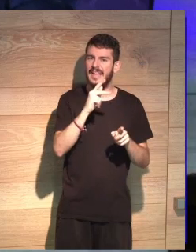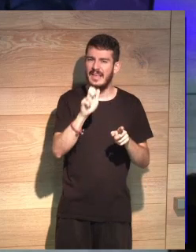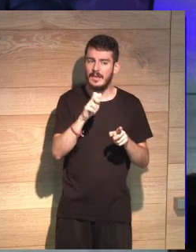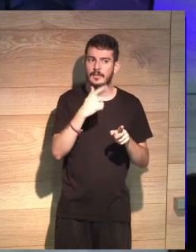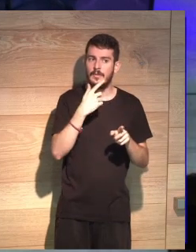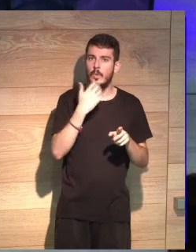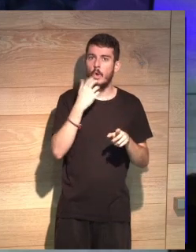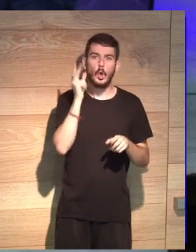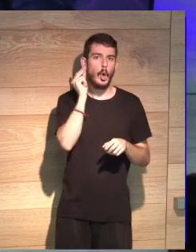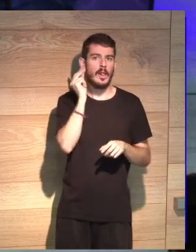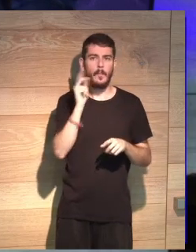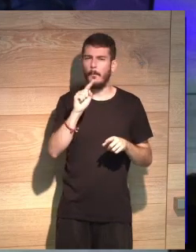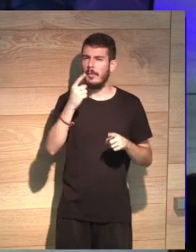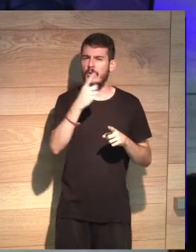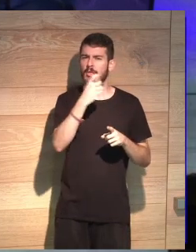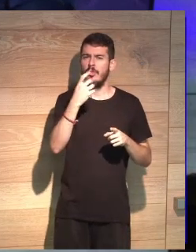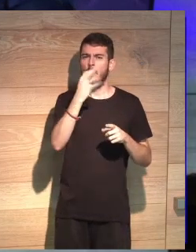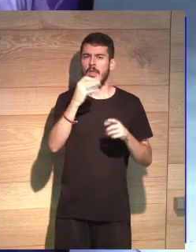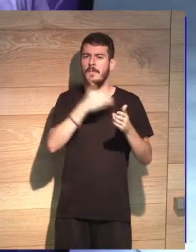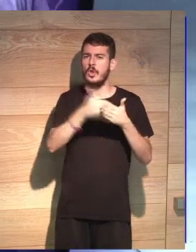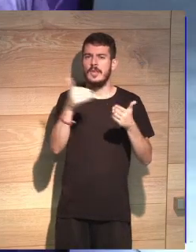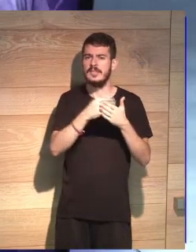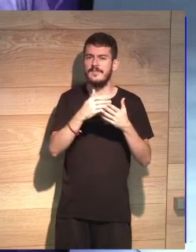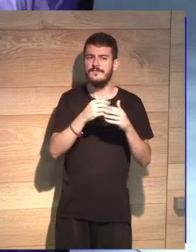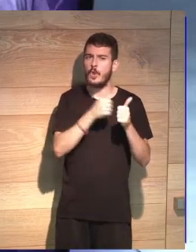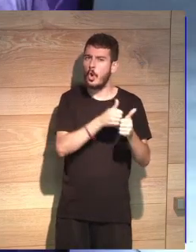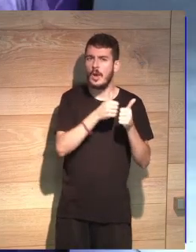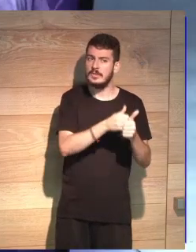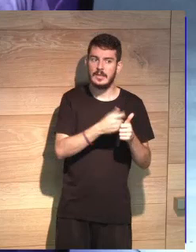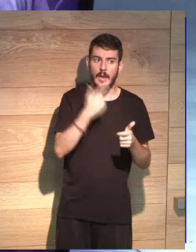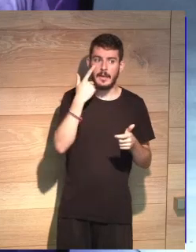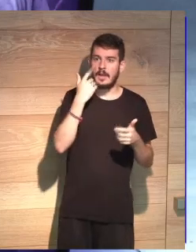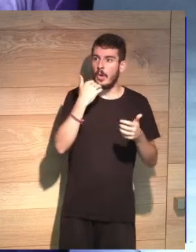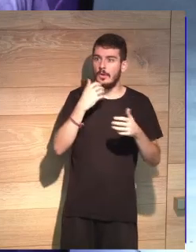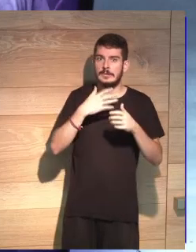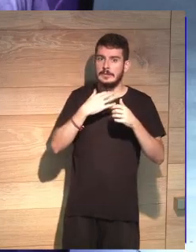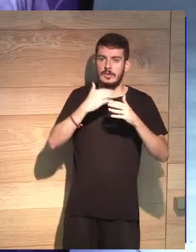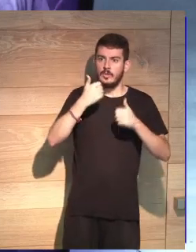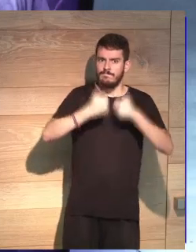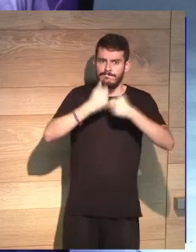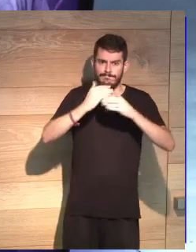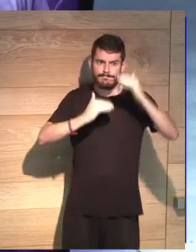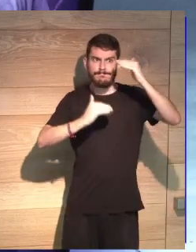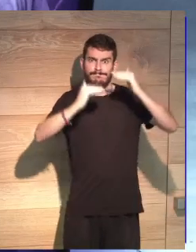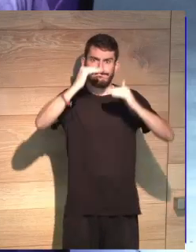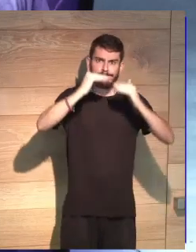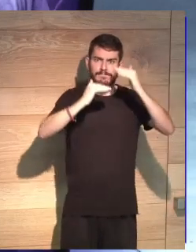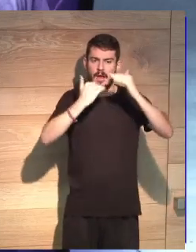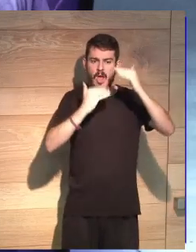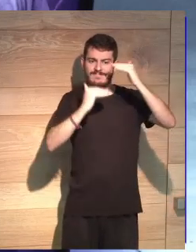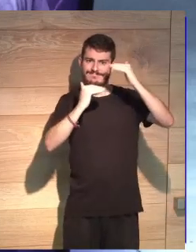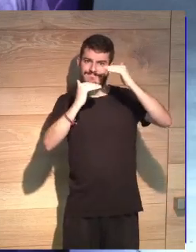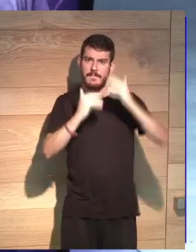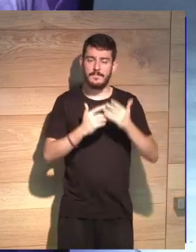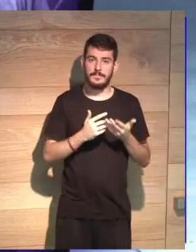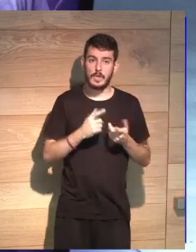Even Ronaldo being the first one in Instagram with over 1 million